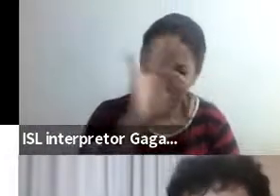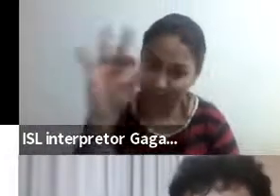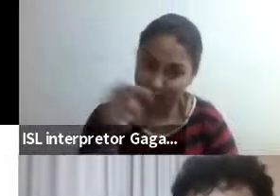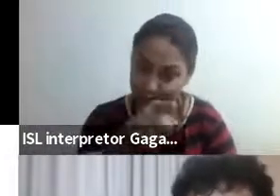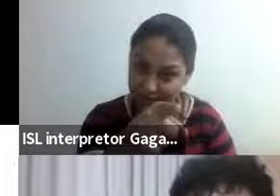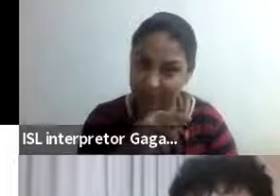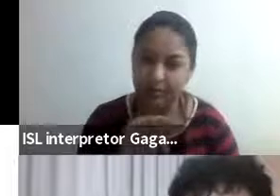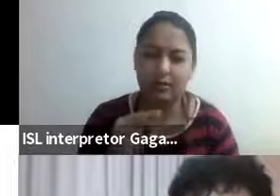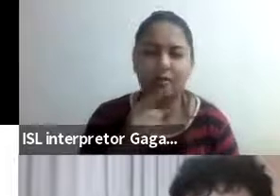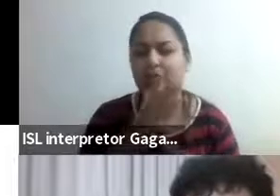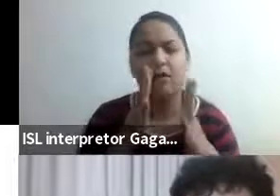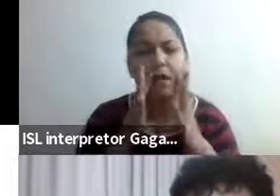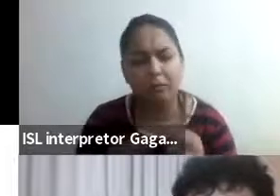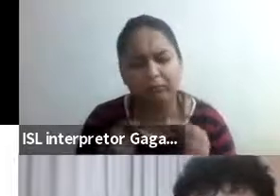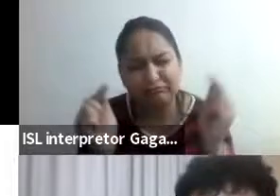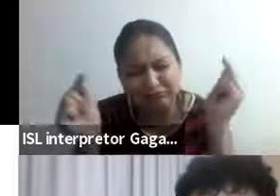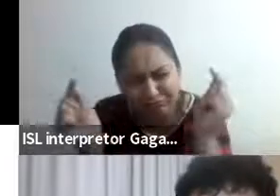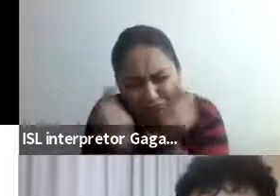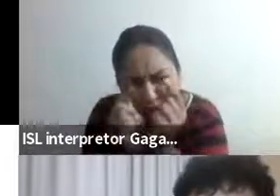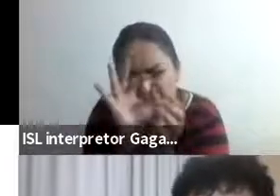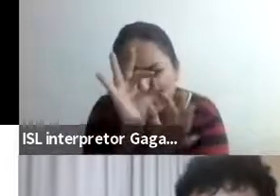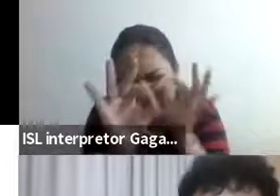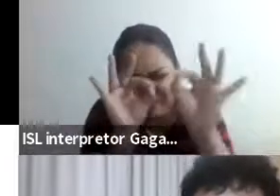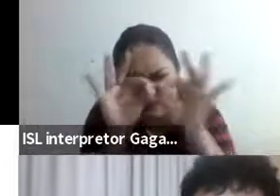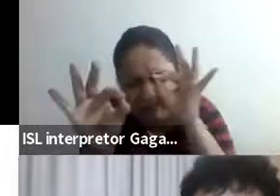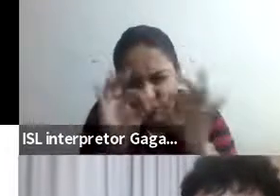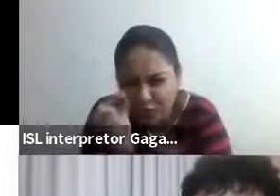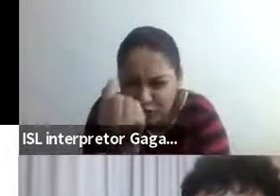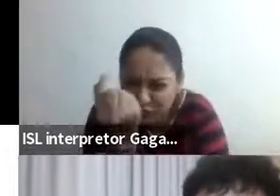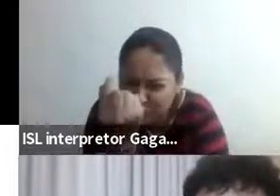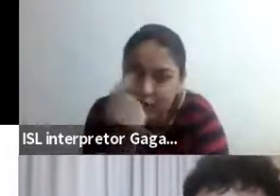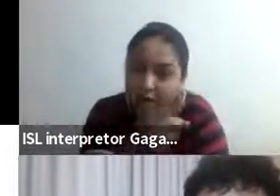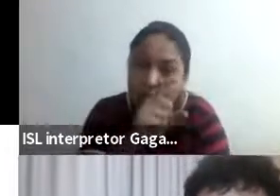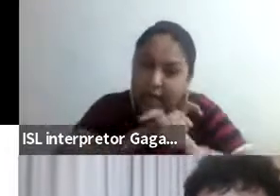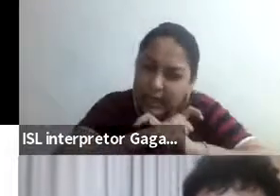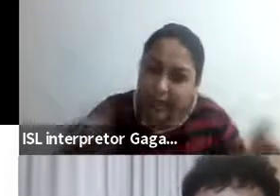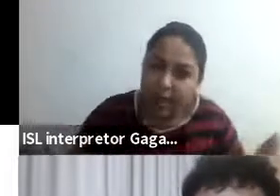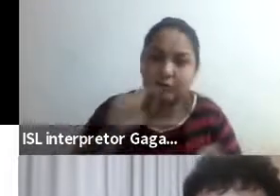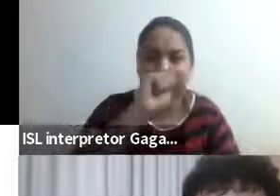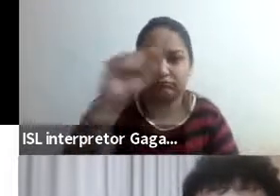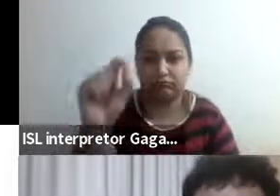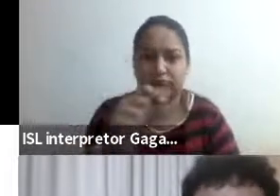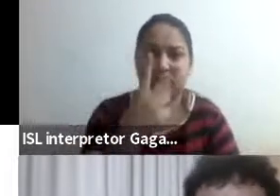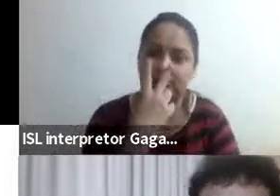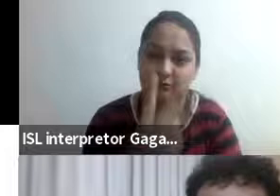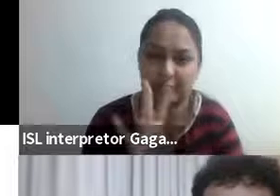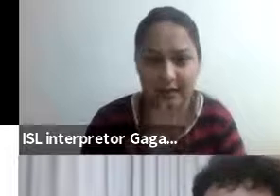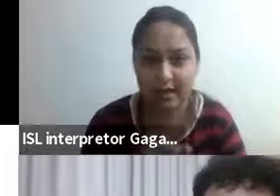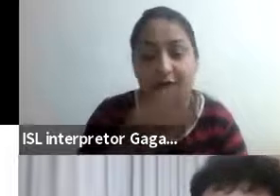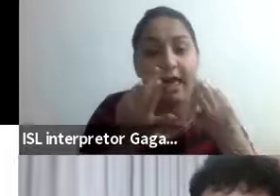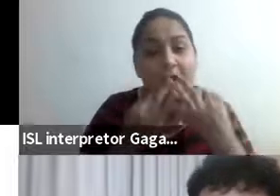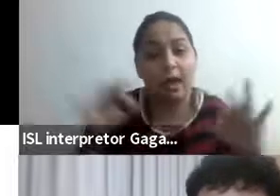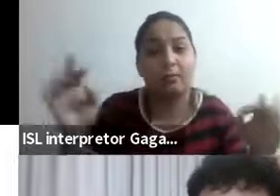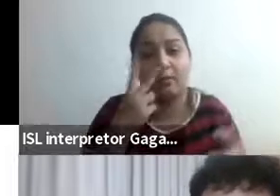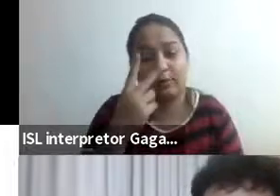are really compressed, really compact, and in a very clear pattern, which is quite independent of